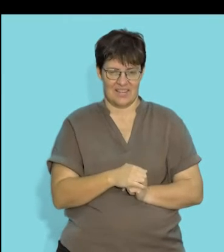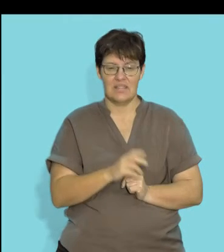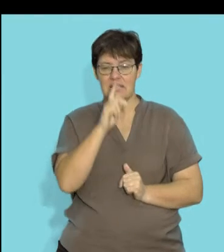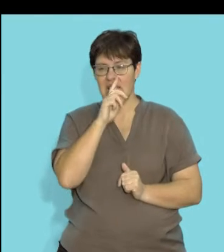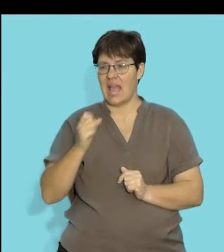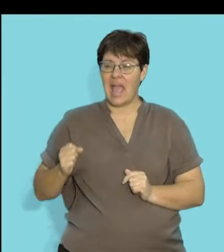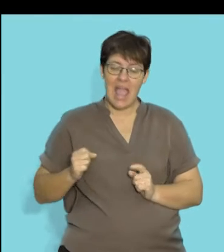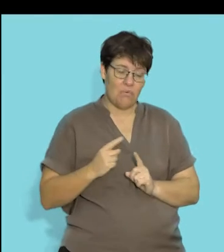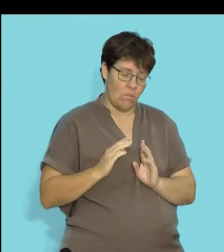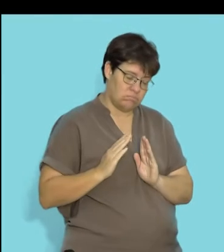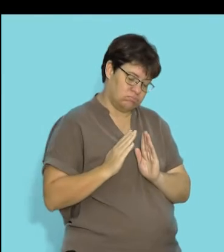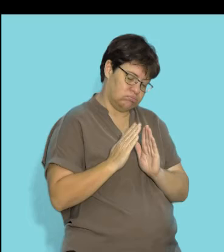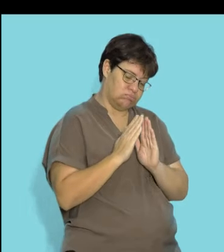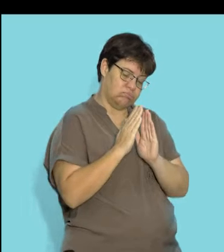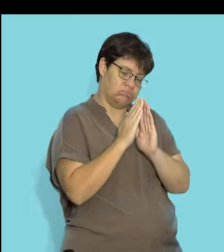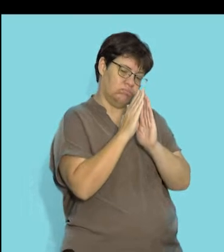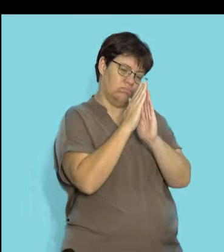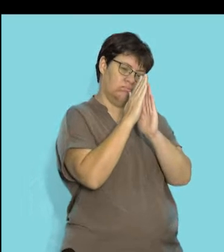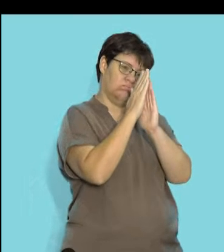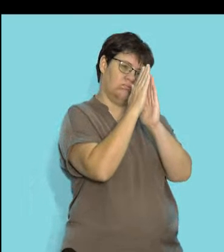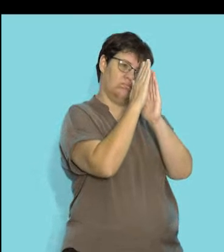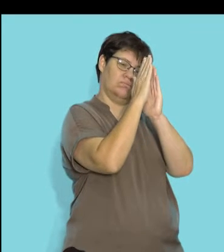you can see the arrow. If I was to draw this a bit more,